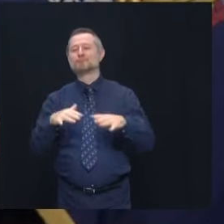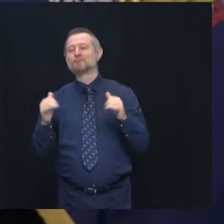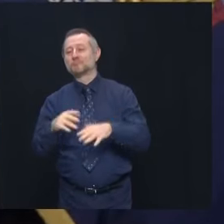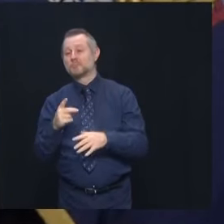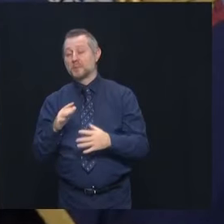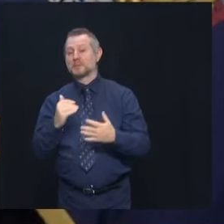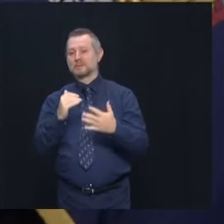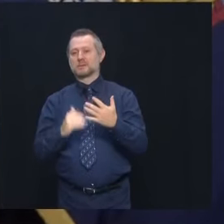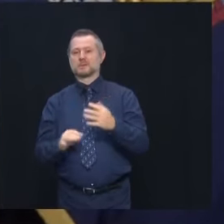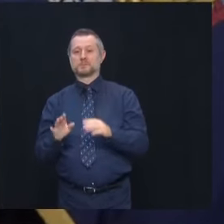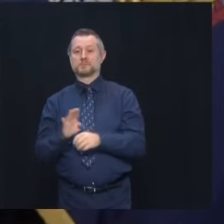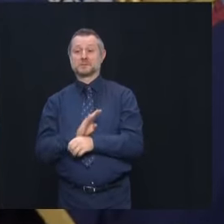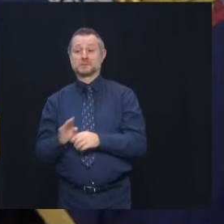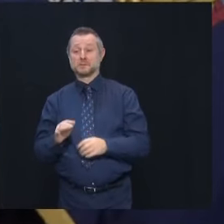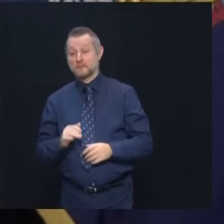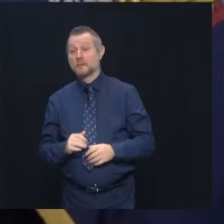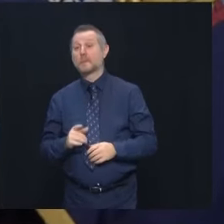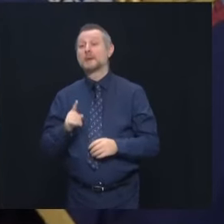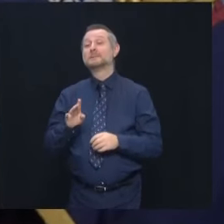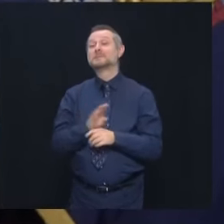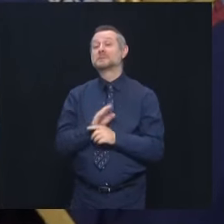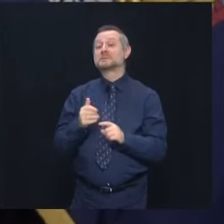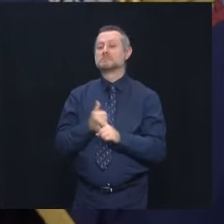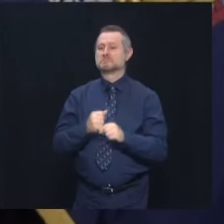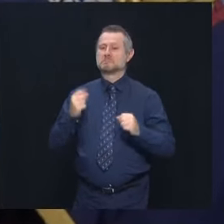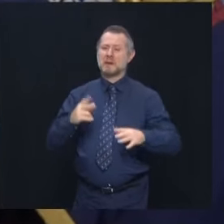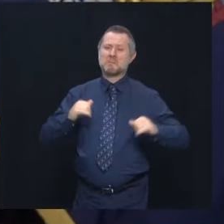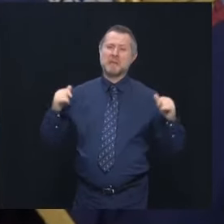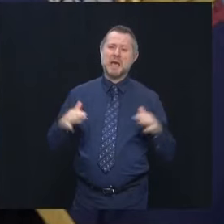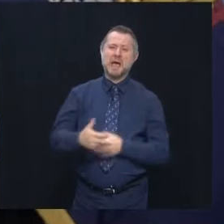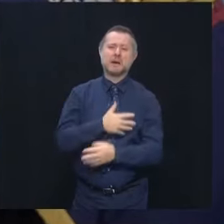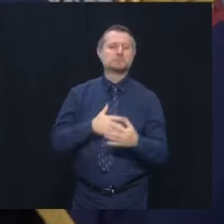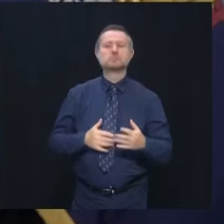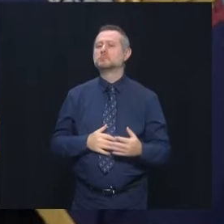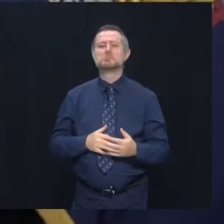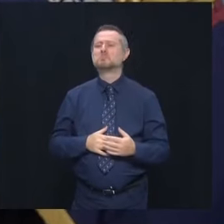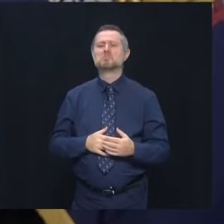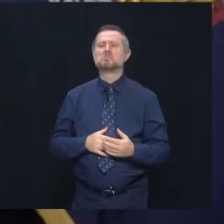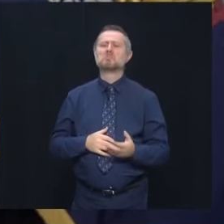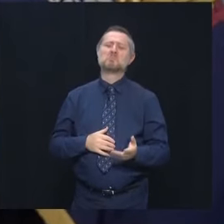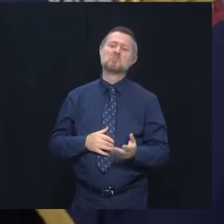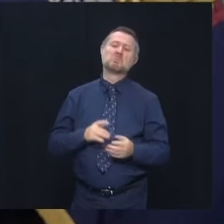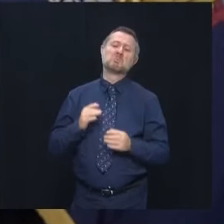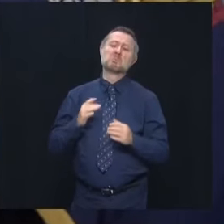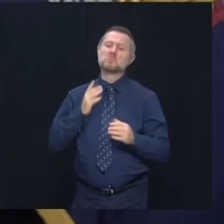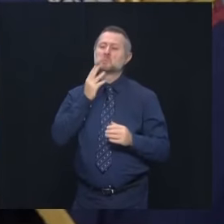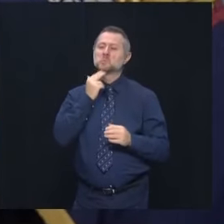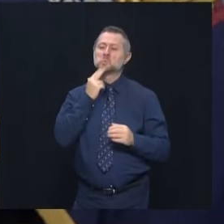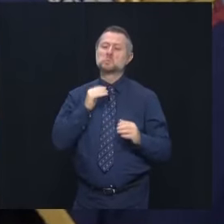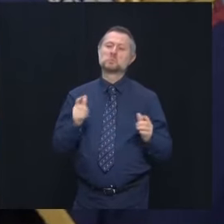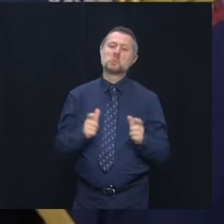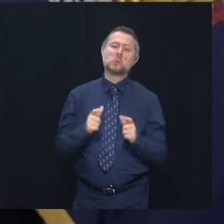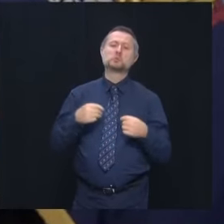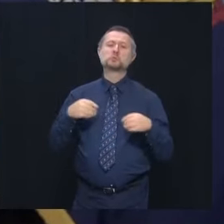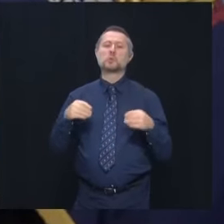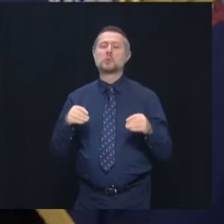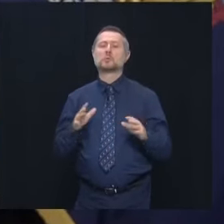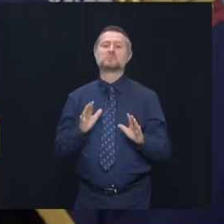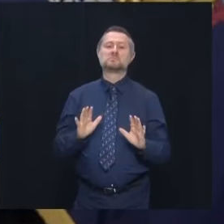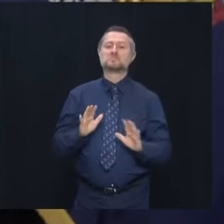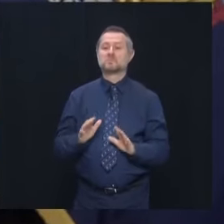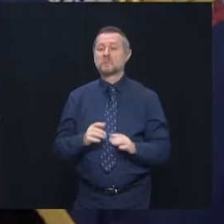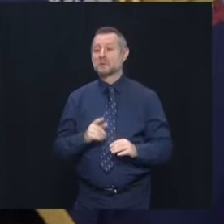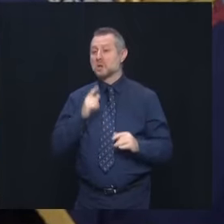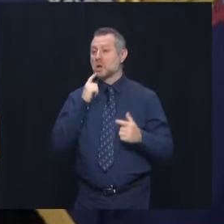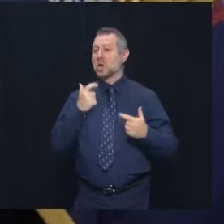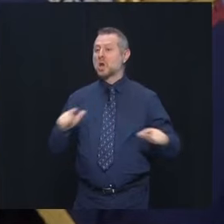businesses. But the businesses are not mass spreaders. You know, you're talking about small stores. We're not talking about large box stores